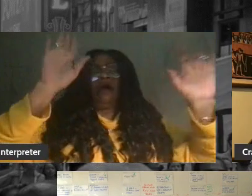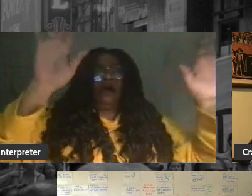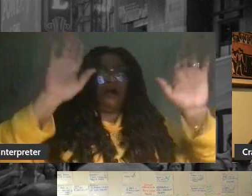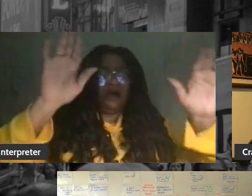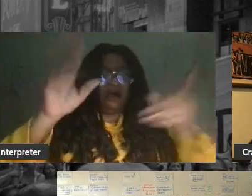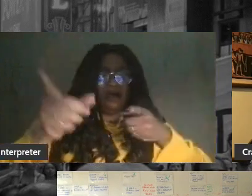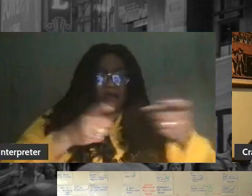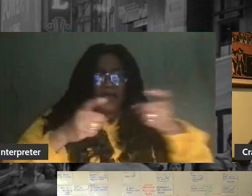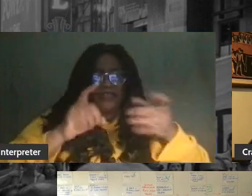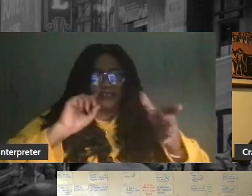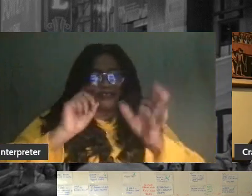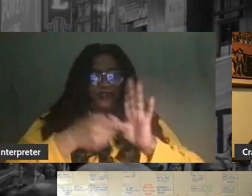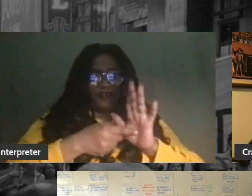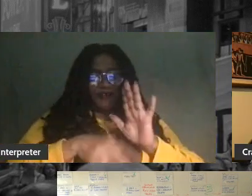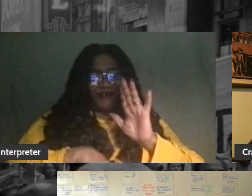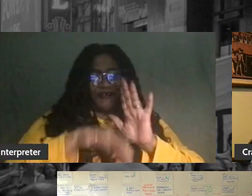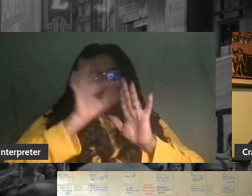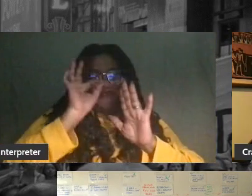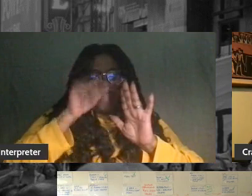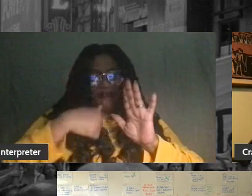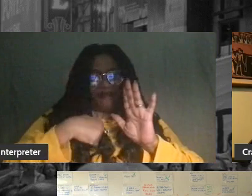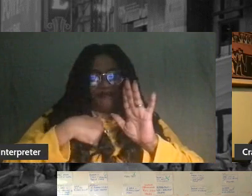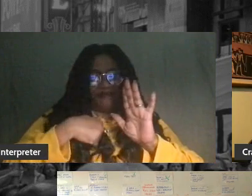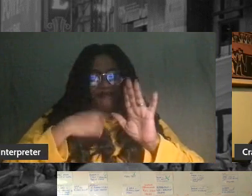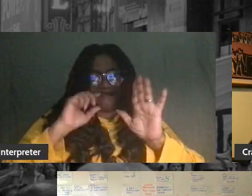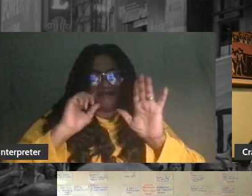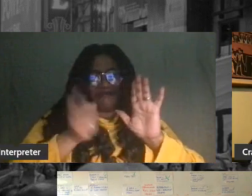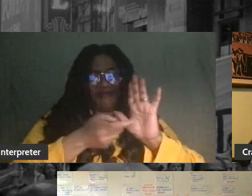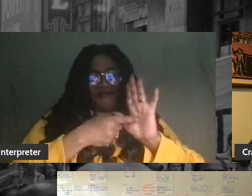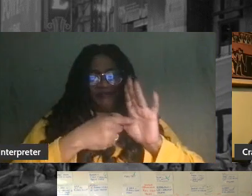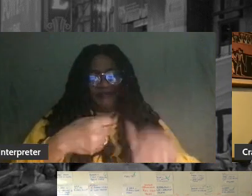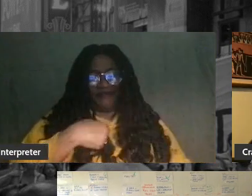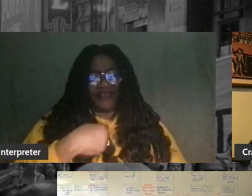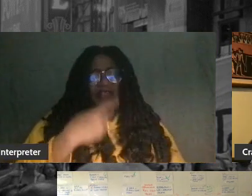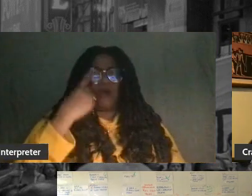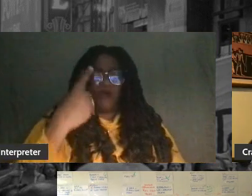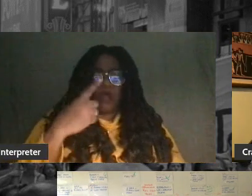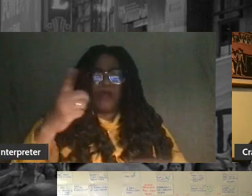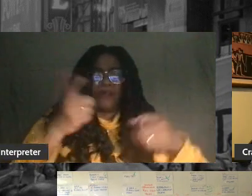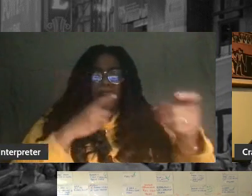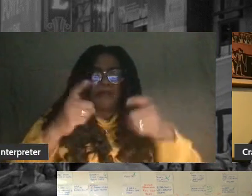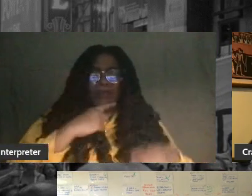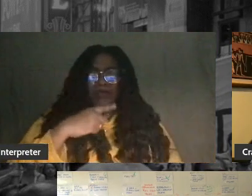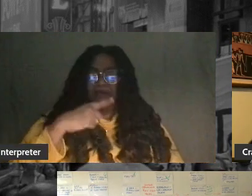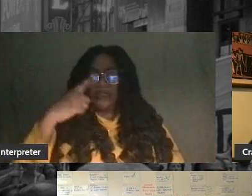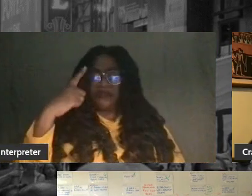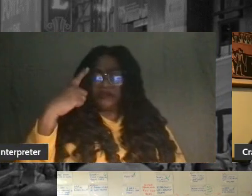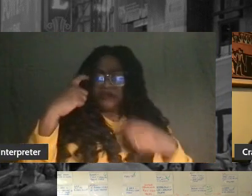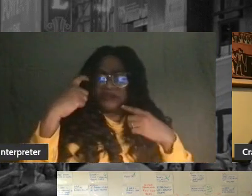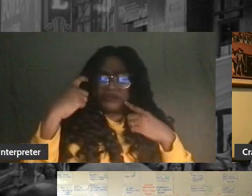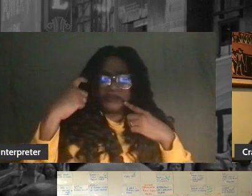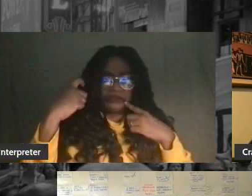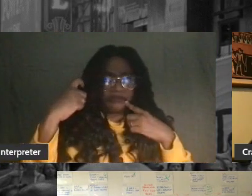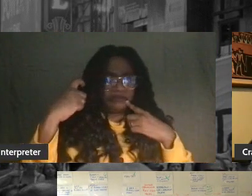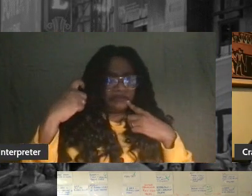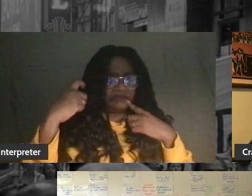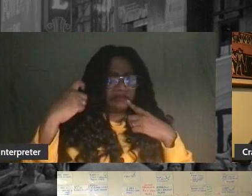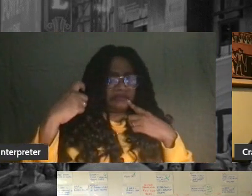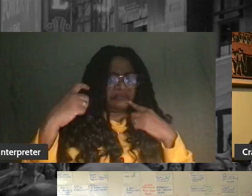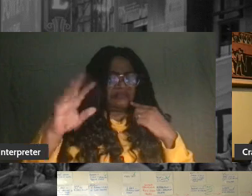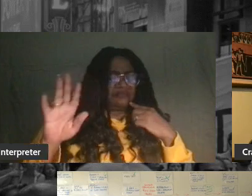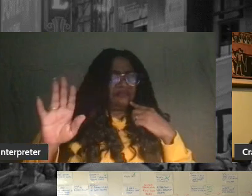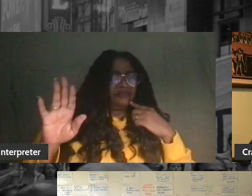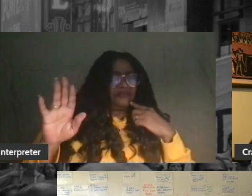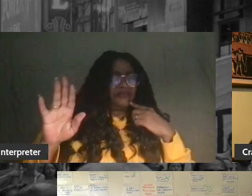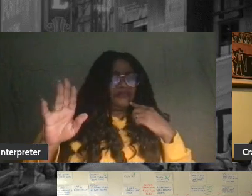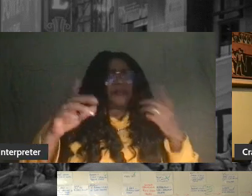me. And I had one manager before that who made me very suspicious of managers. And so